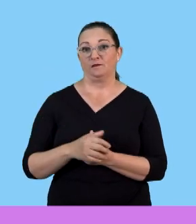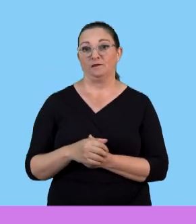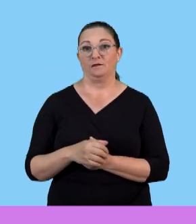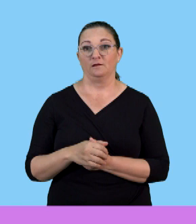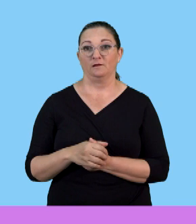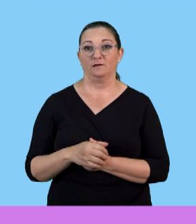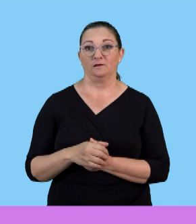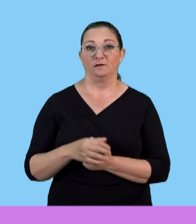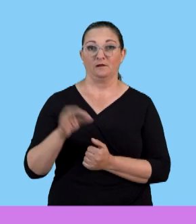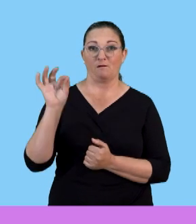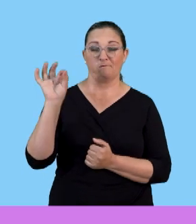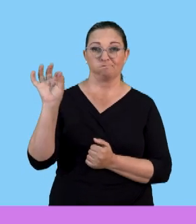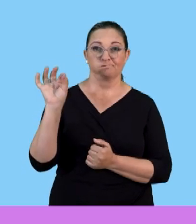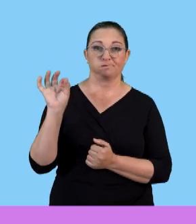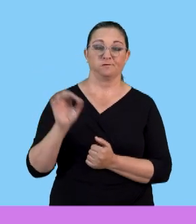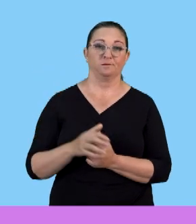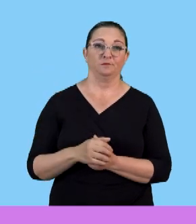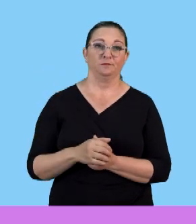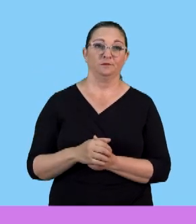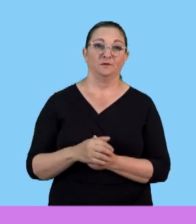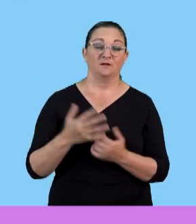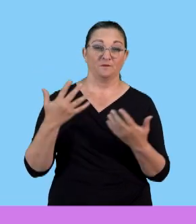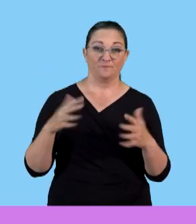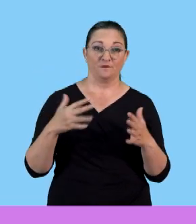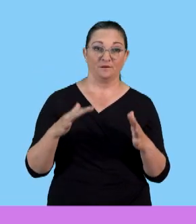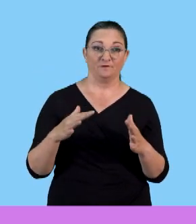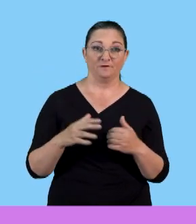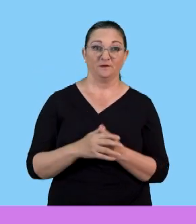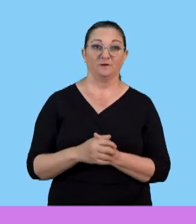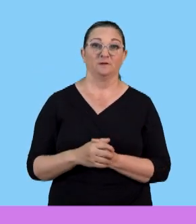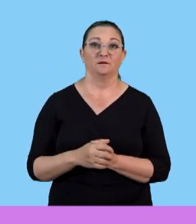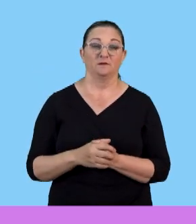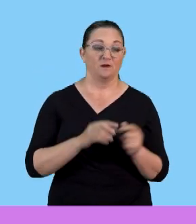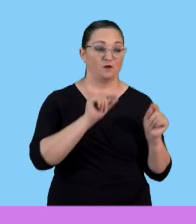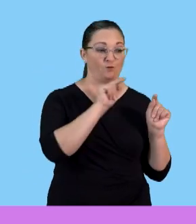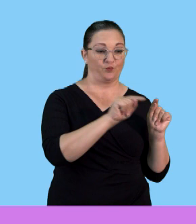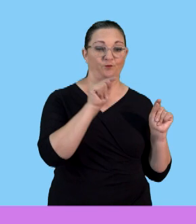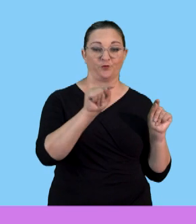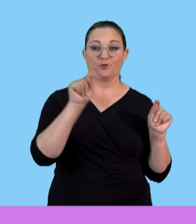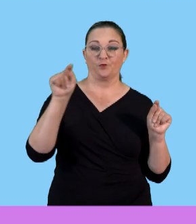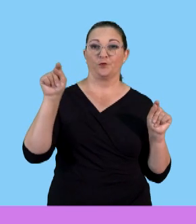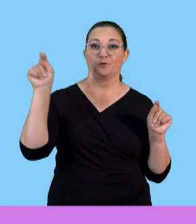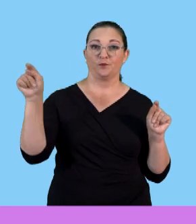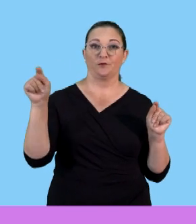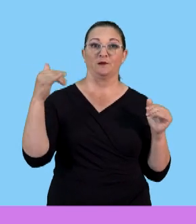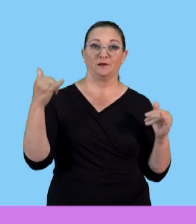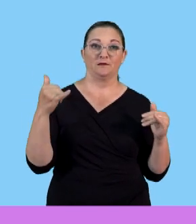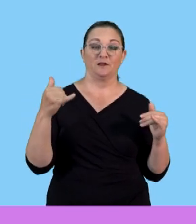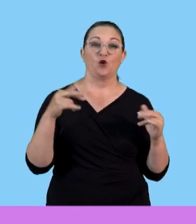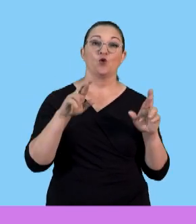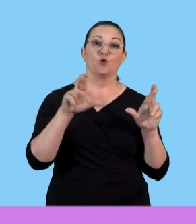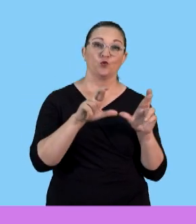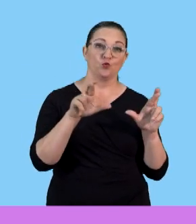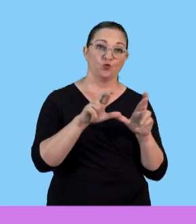125,000. We can make our point there. Then after you've done, or after you've plotted your point, you take your straight